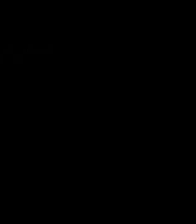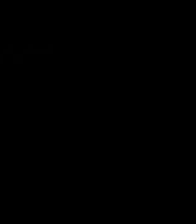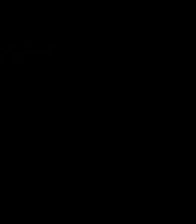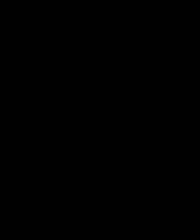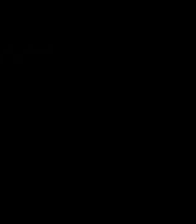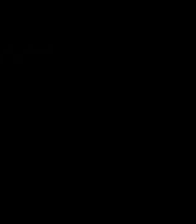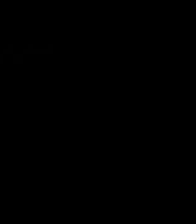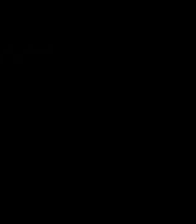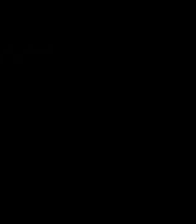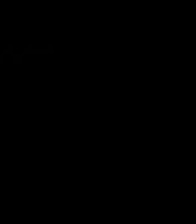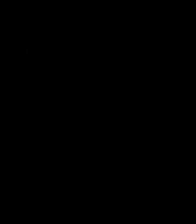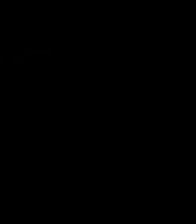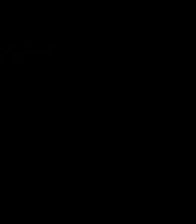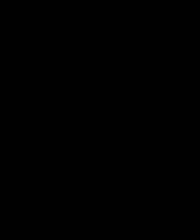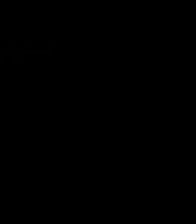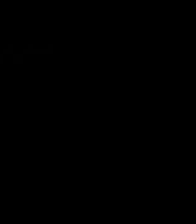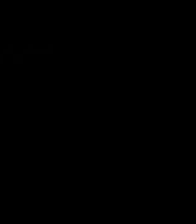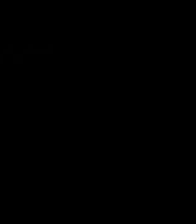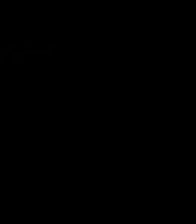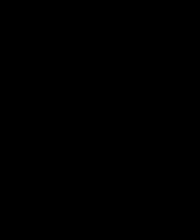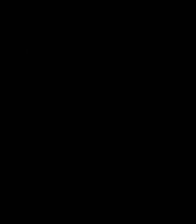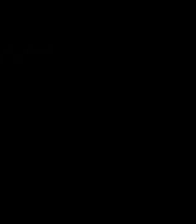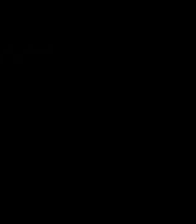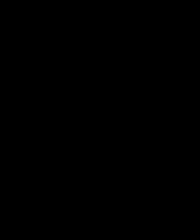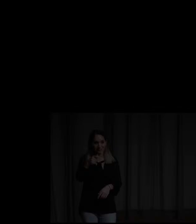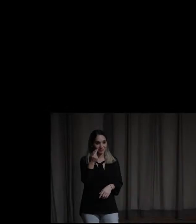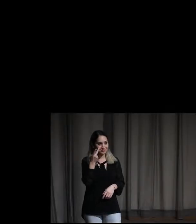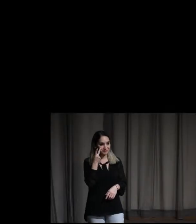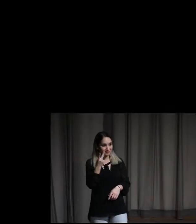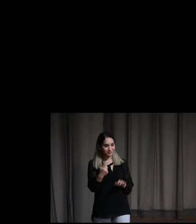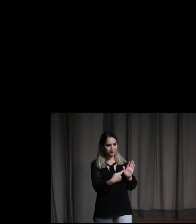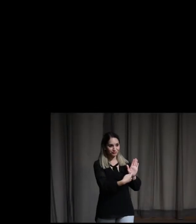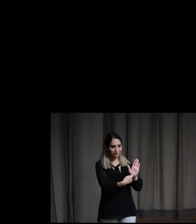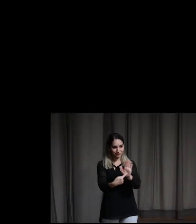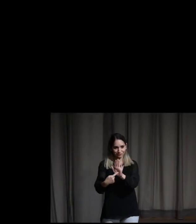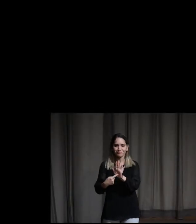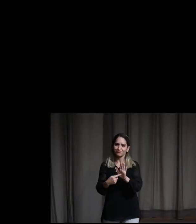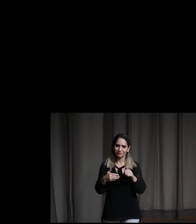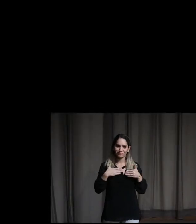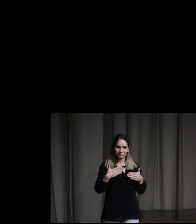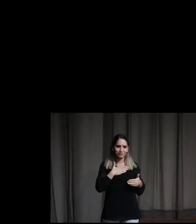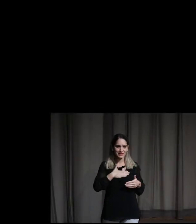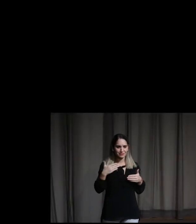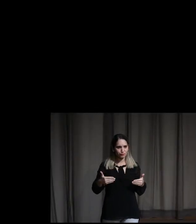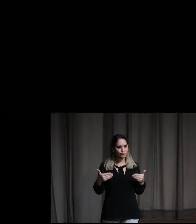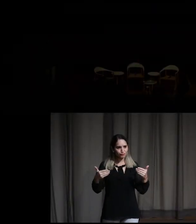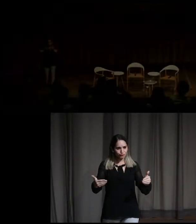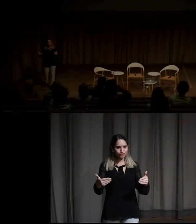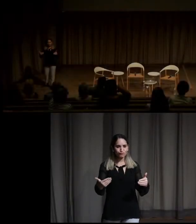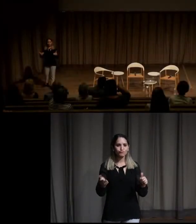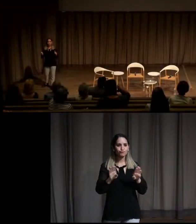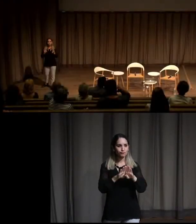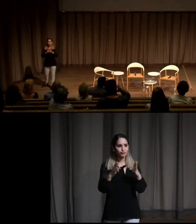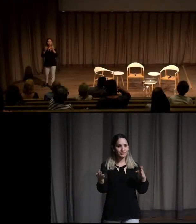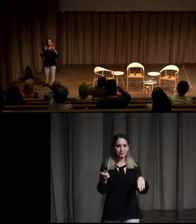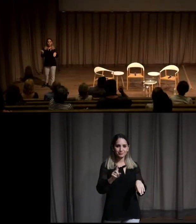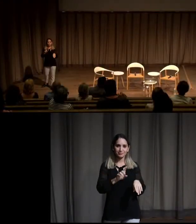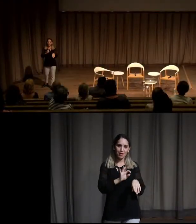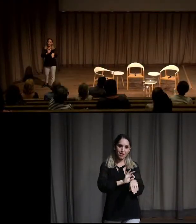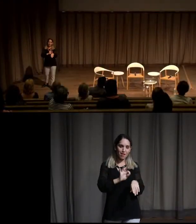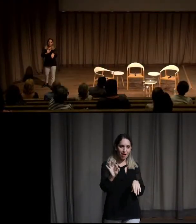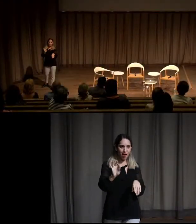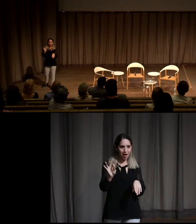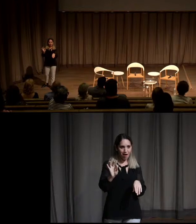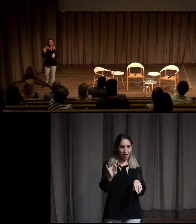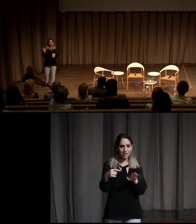So if you haven't seen the exhibition, please do. The museum is going to remain open tonight until 9, and the exhibition is going to be on view